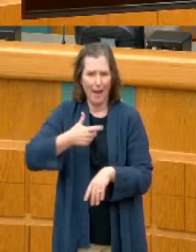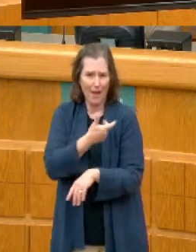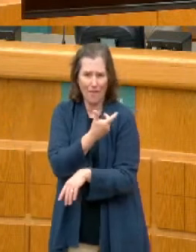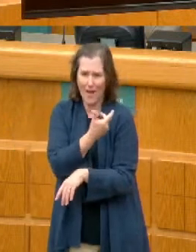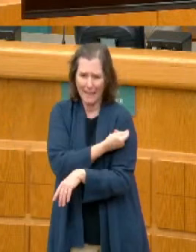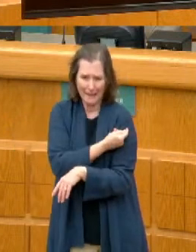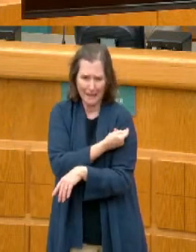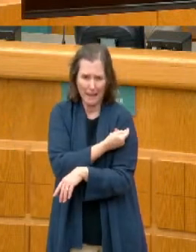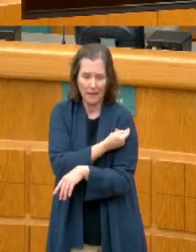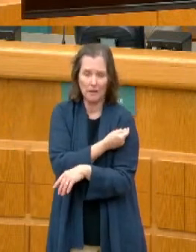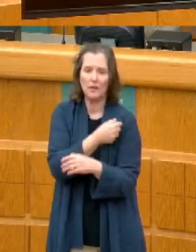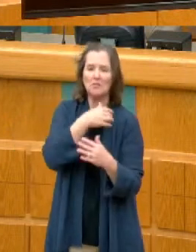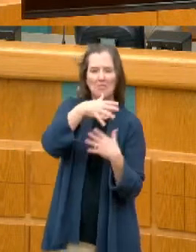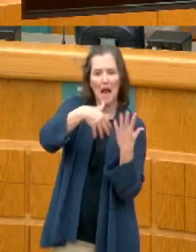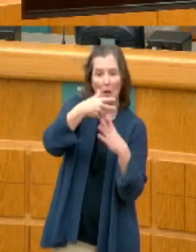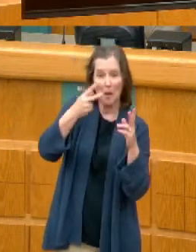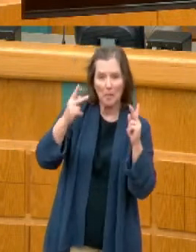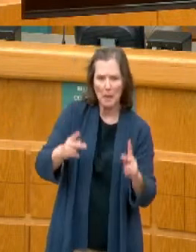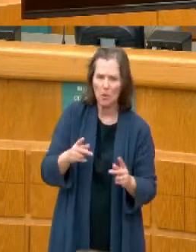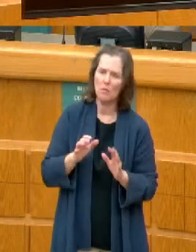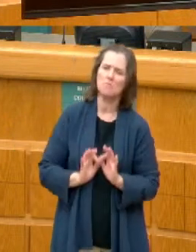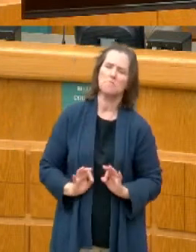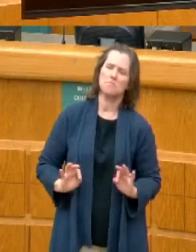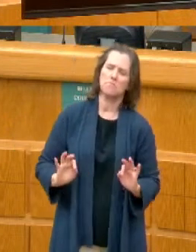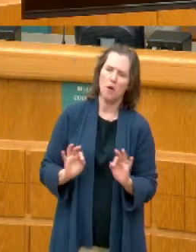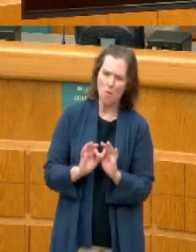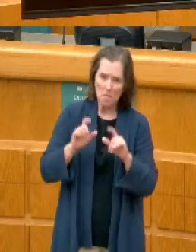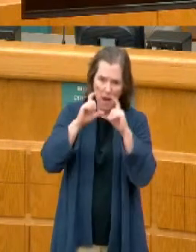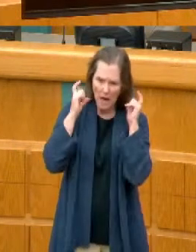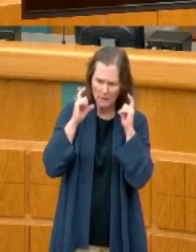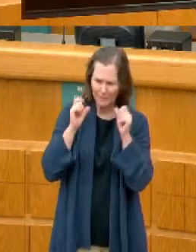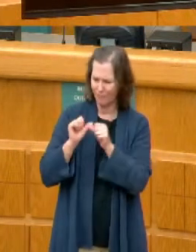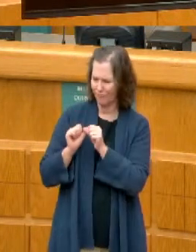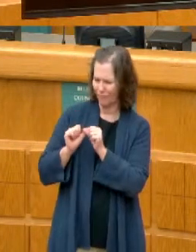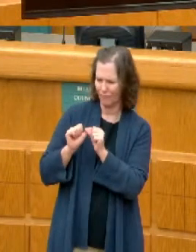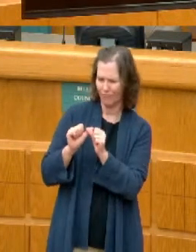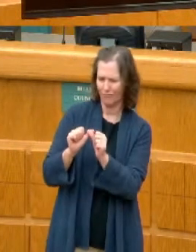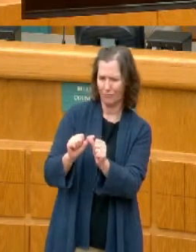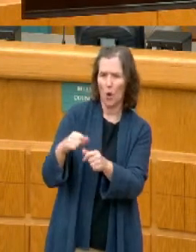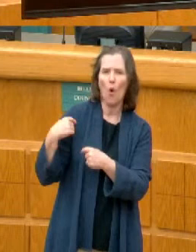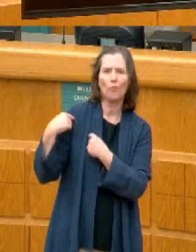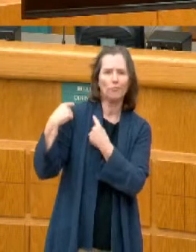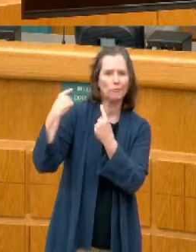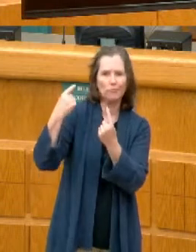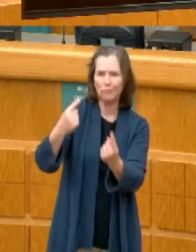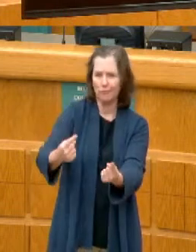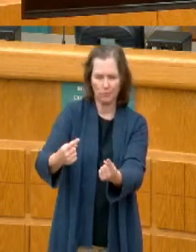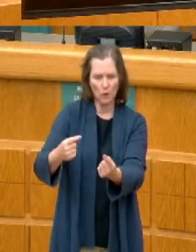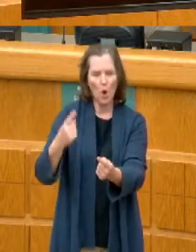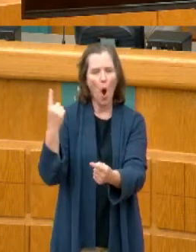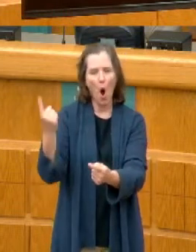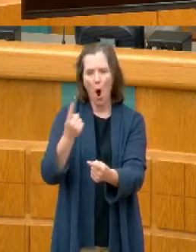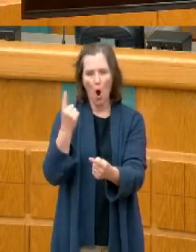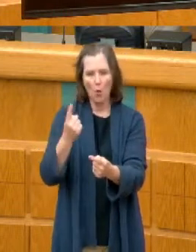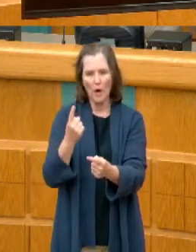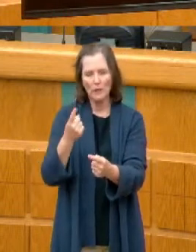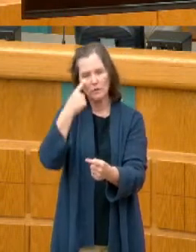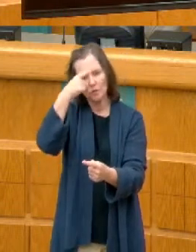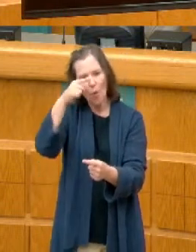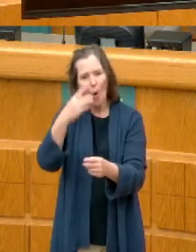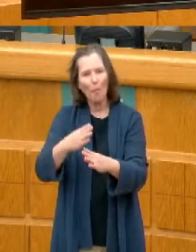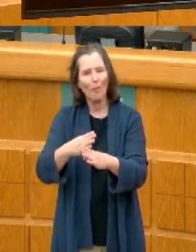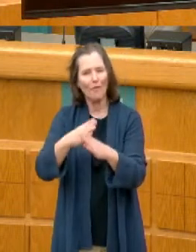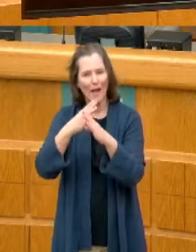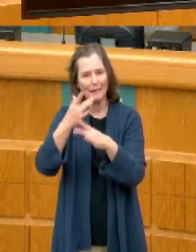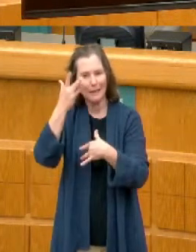congregate settings. So masks have always been advised, always been encouraged as a preventative measure. They've